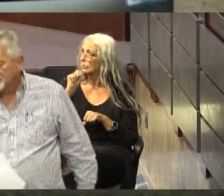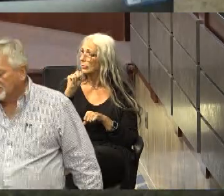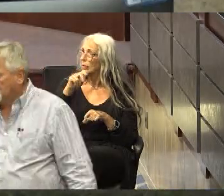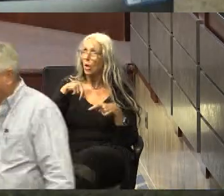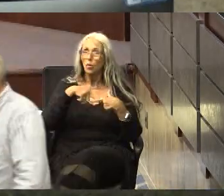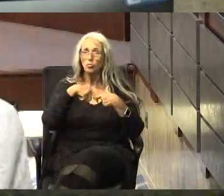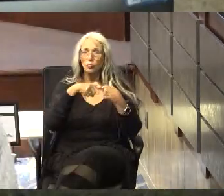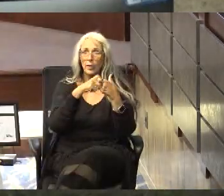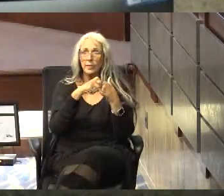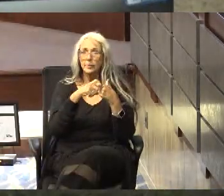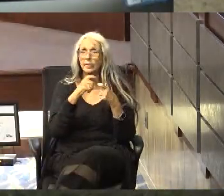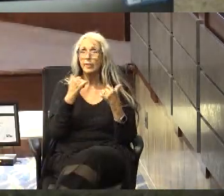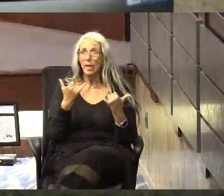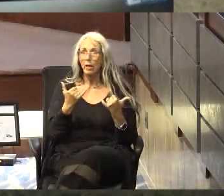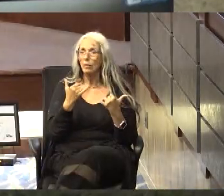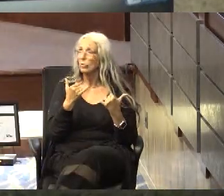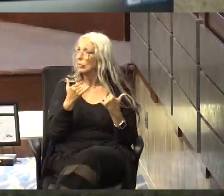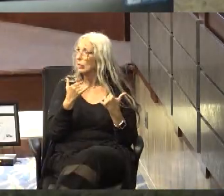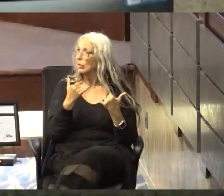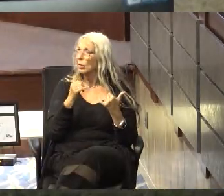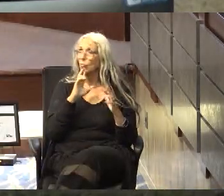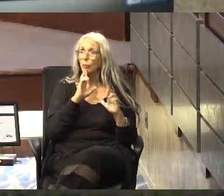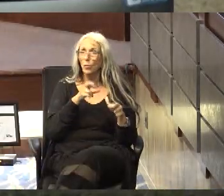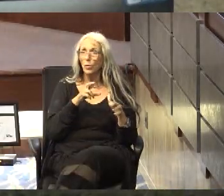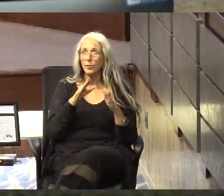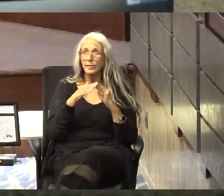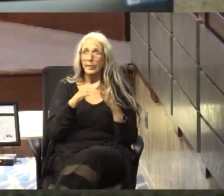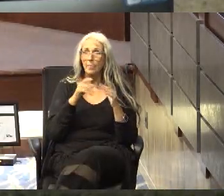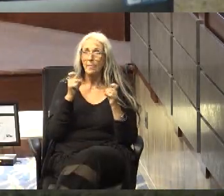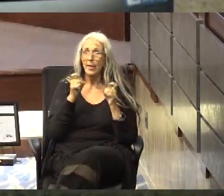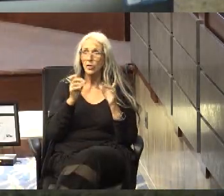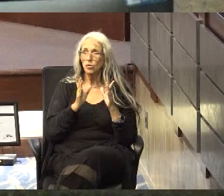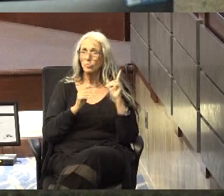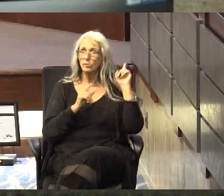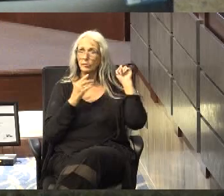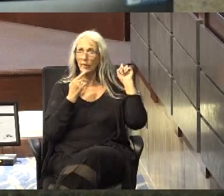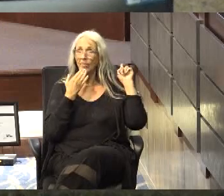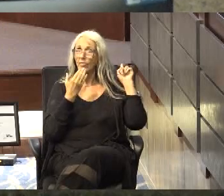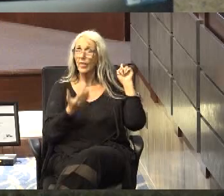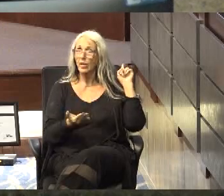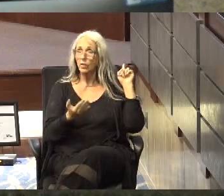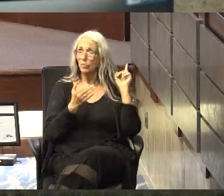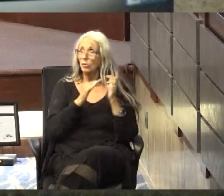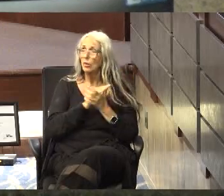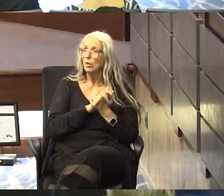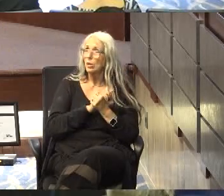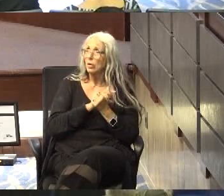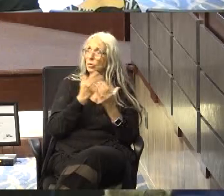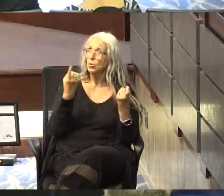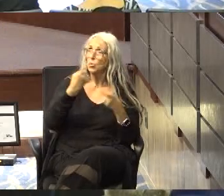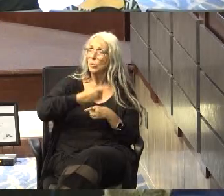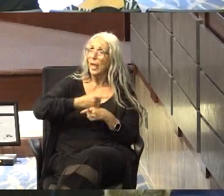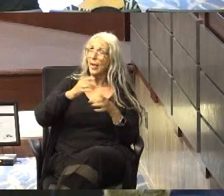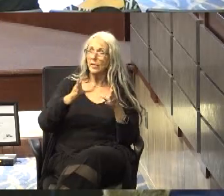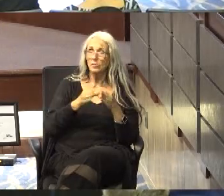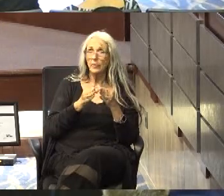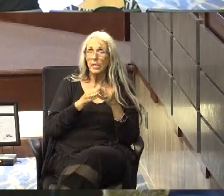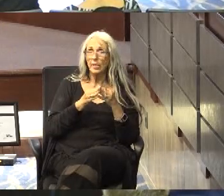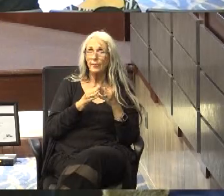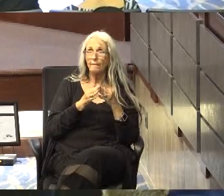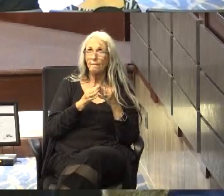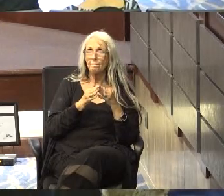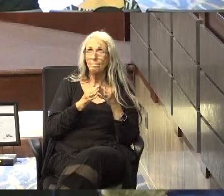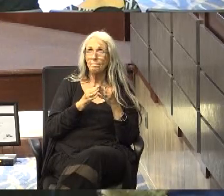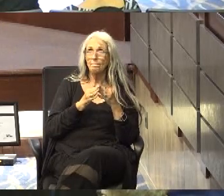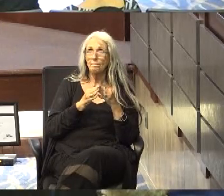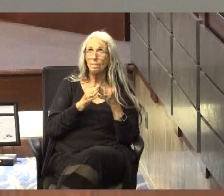recess the regular session and convene to work session with a report from our city manager. Thanks, Mayor and Council. Welcome to today's meeting. It's, man,